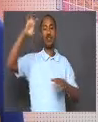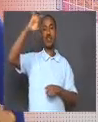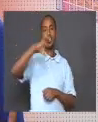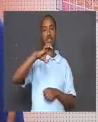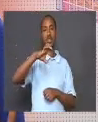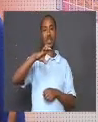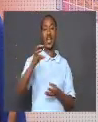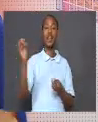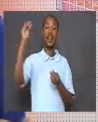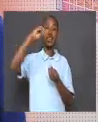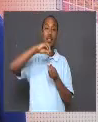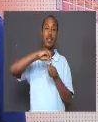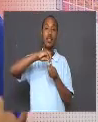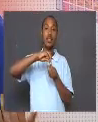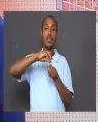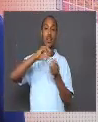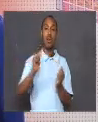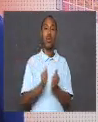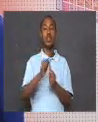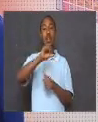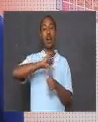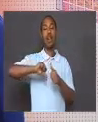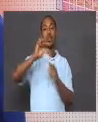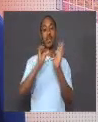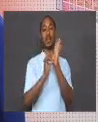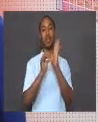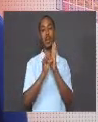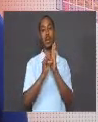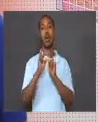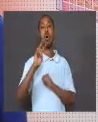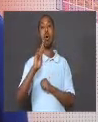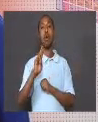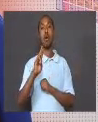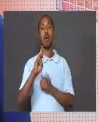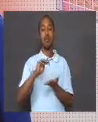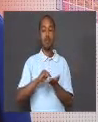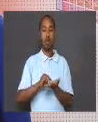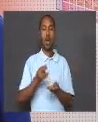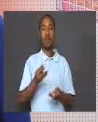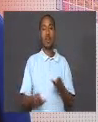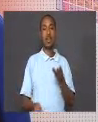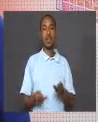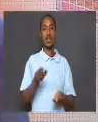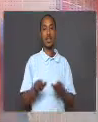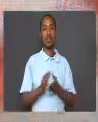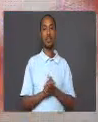forces increase along with atomic number, or molar mass.